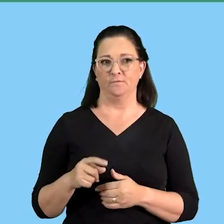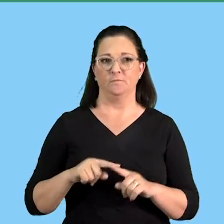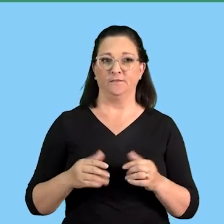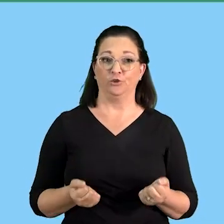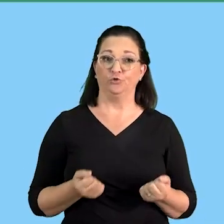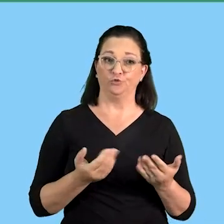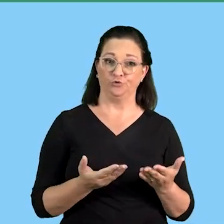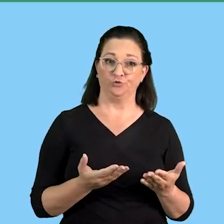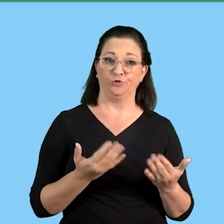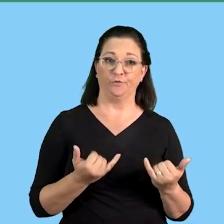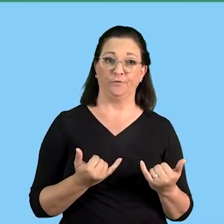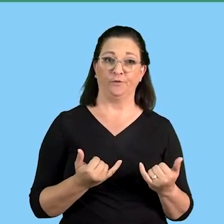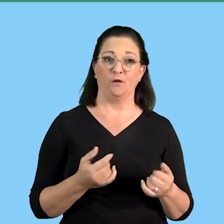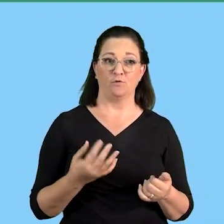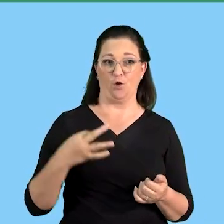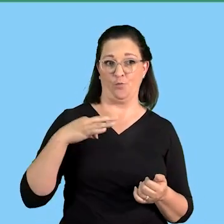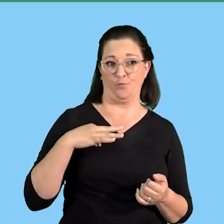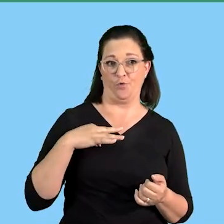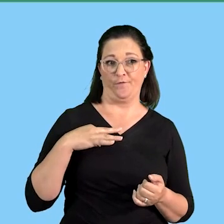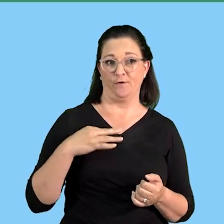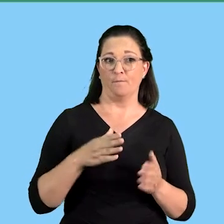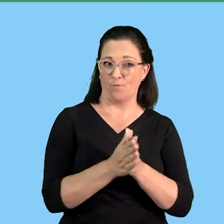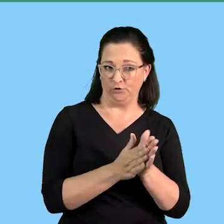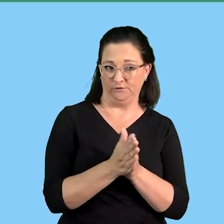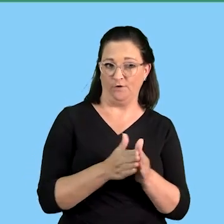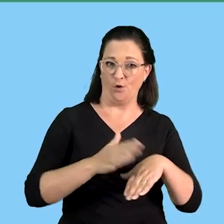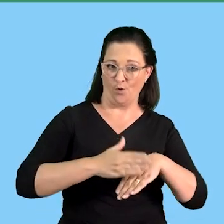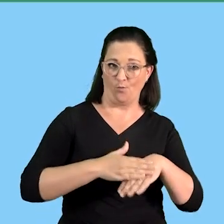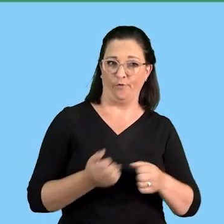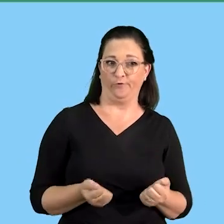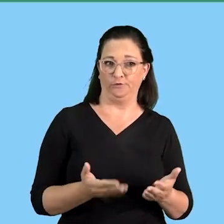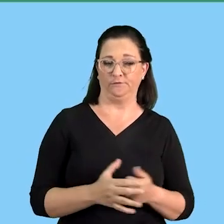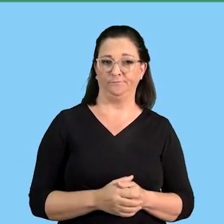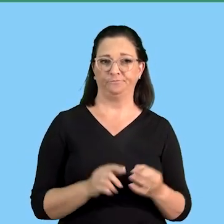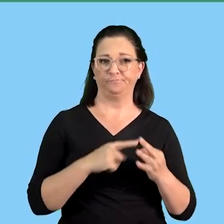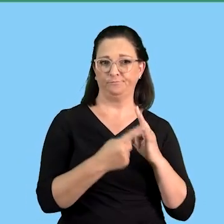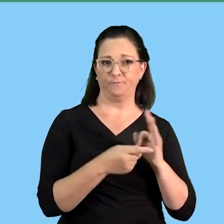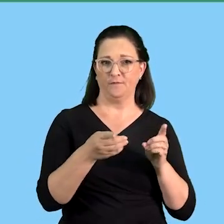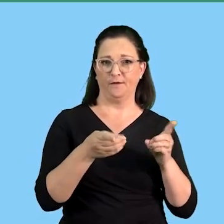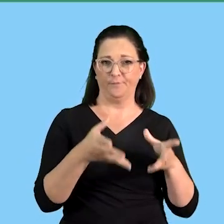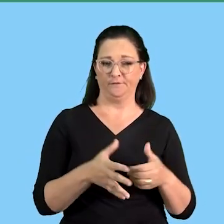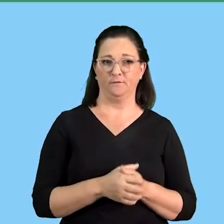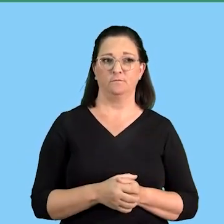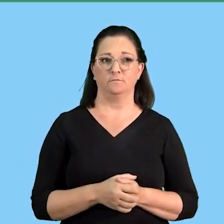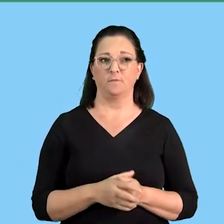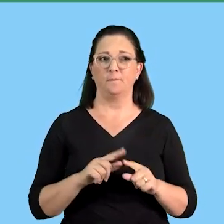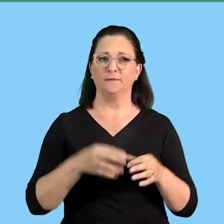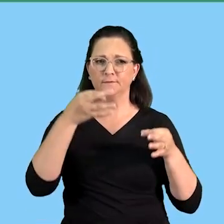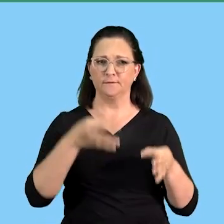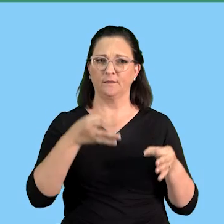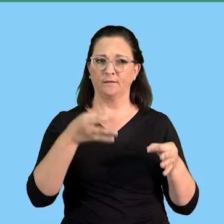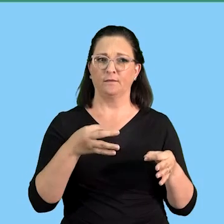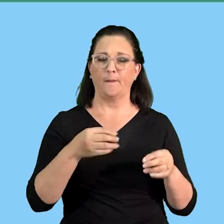than the profit. Then another aspect is that they are managed by a minimum of 3 directors, and then as we proceed, decisions